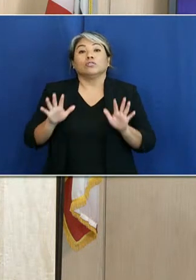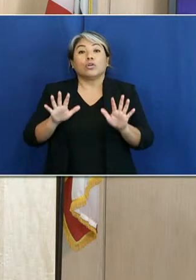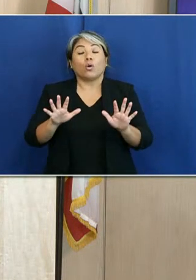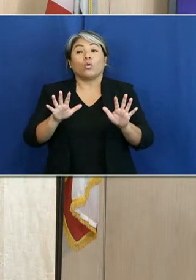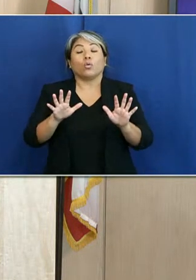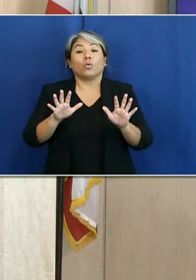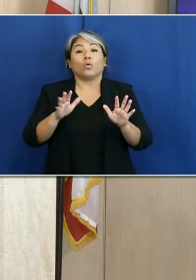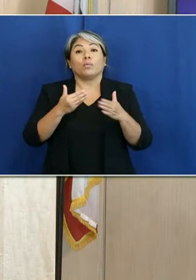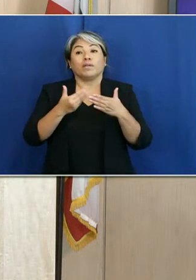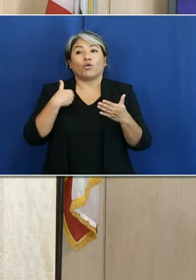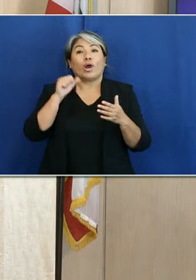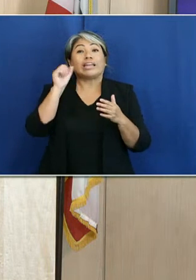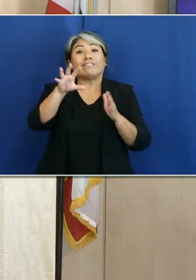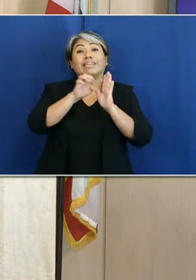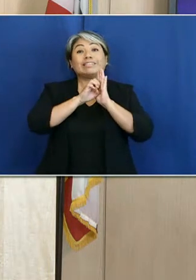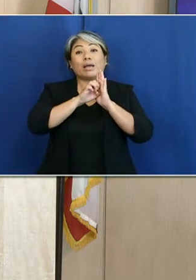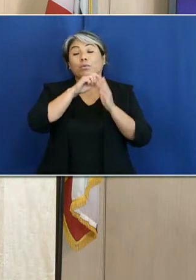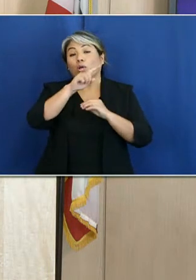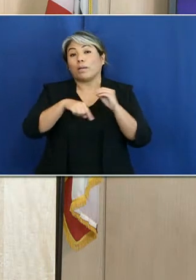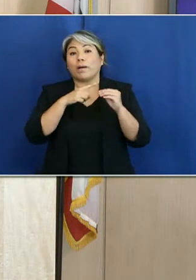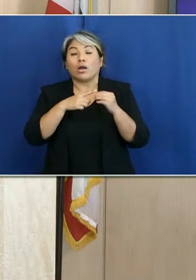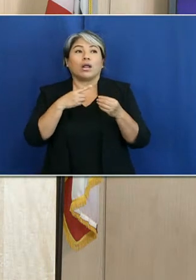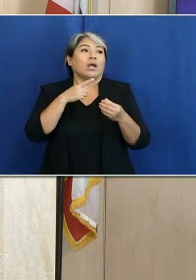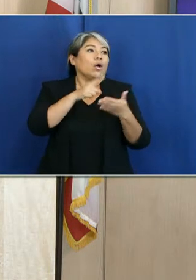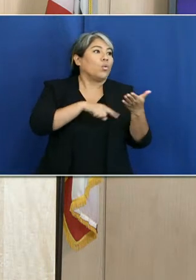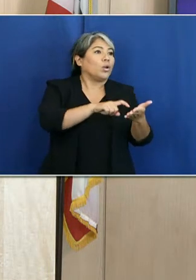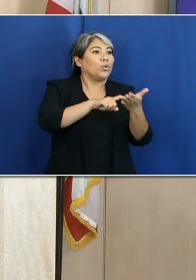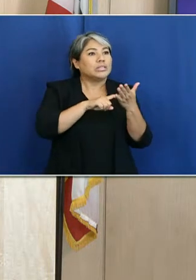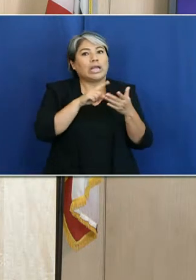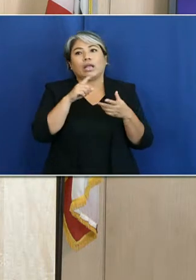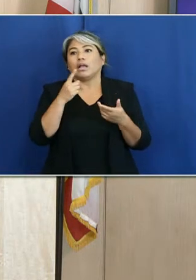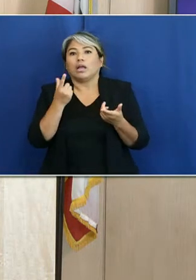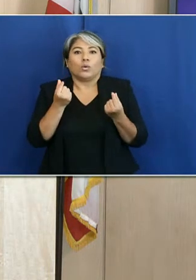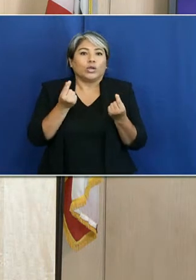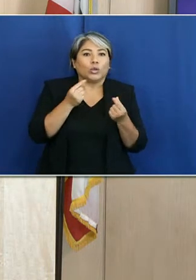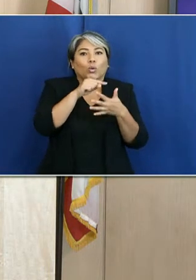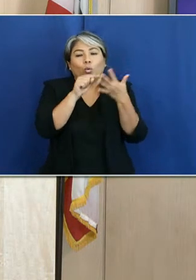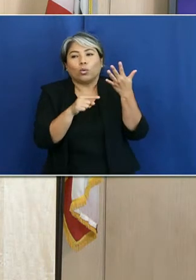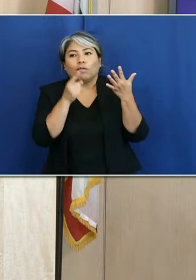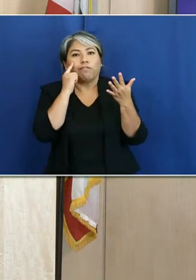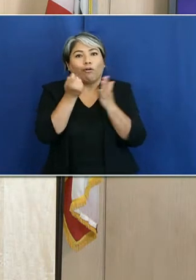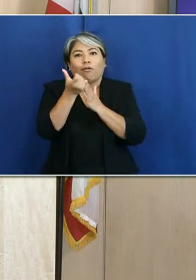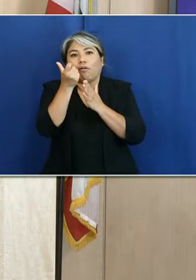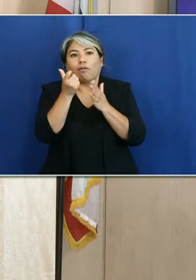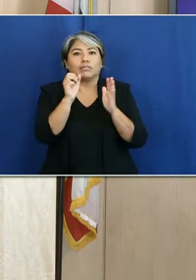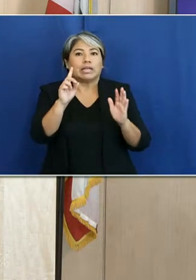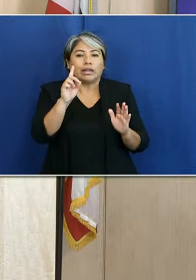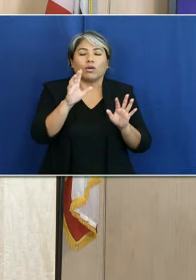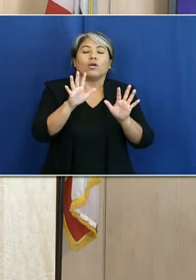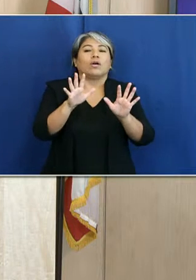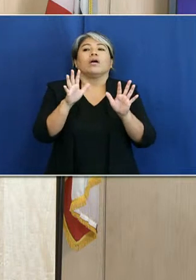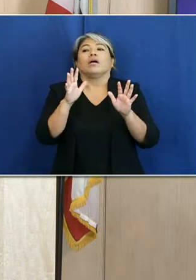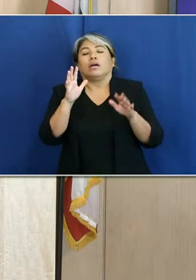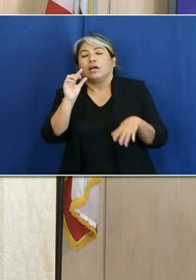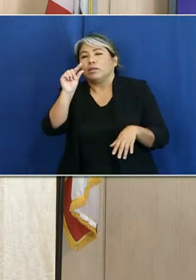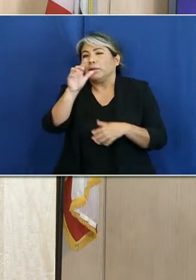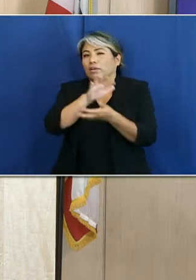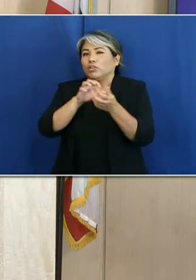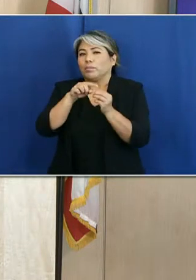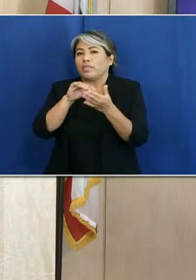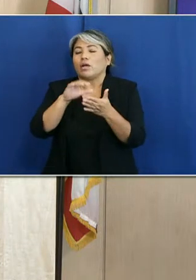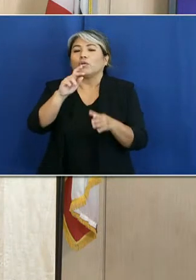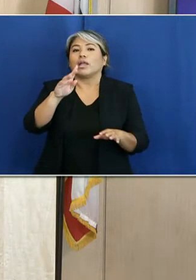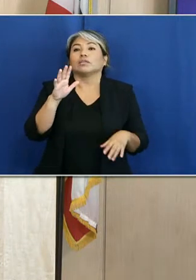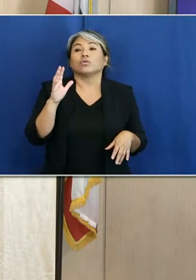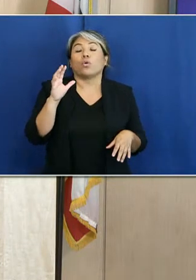I give an example about what it would take to come off the list, and people apparently got a bit confused about that,